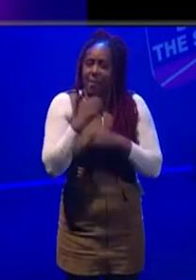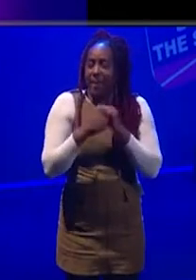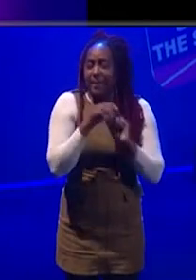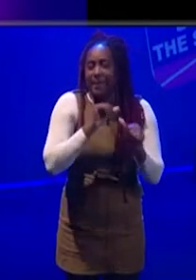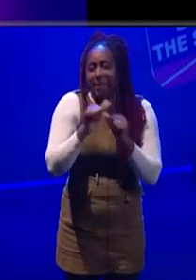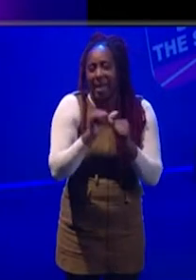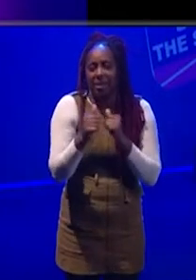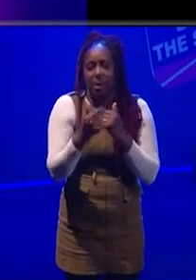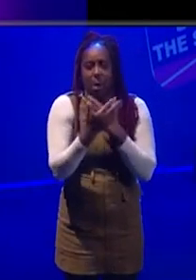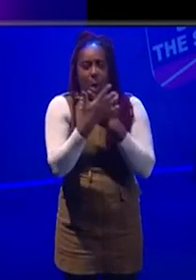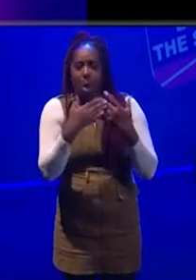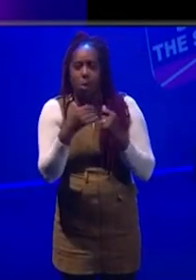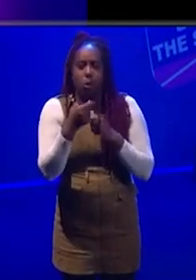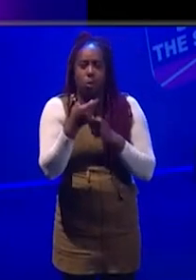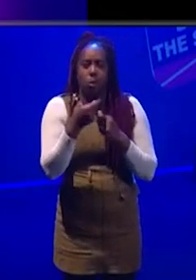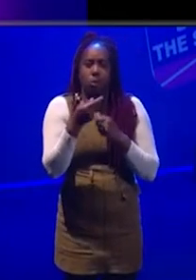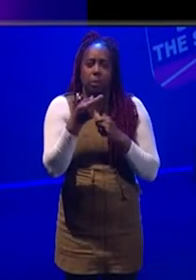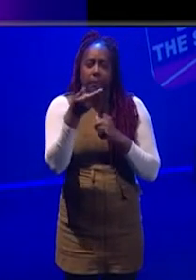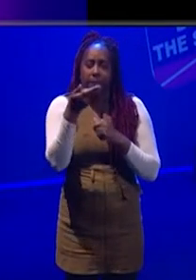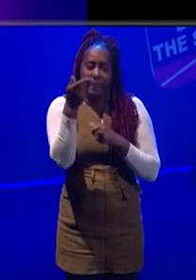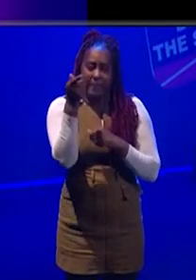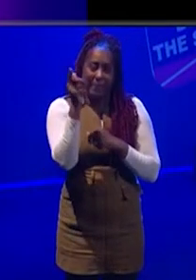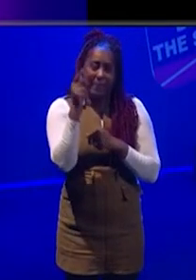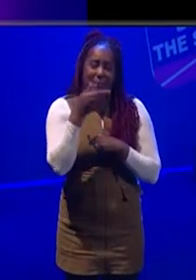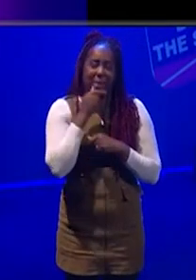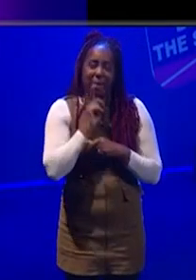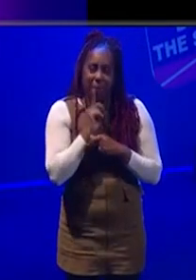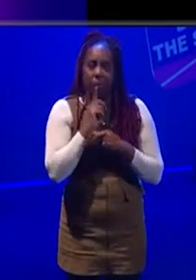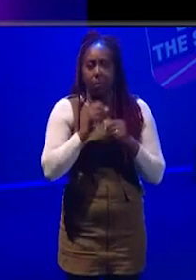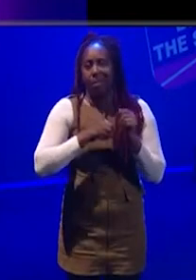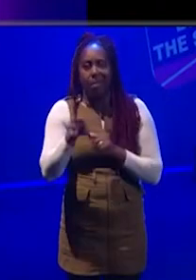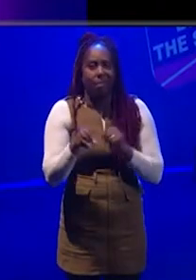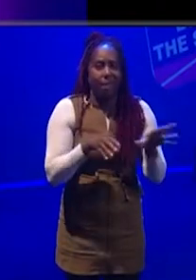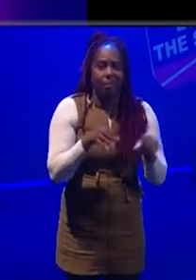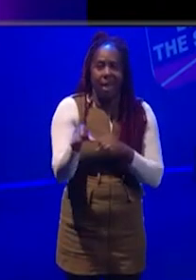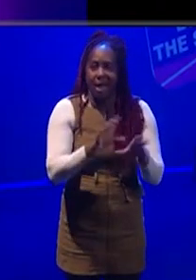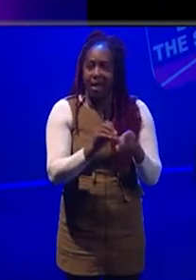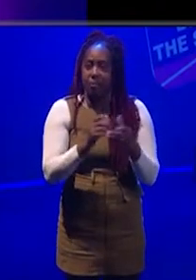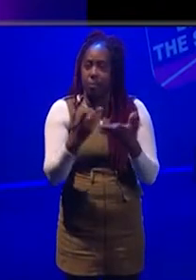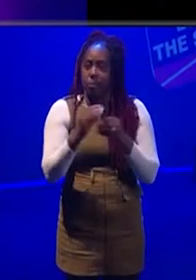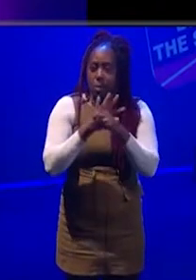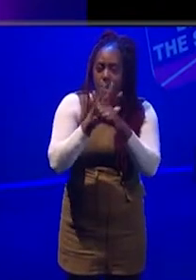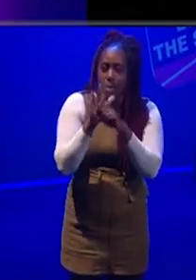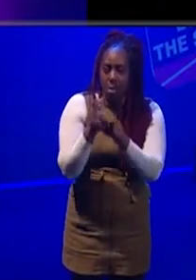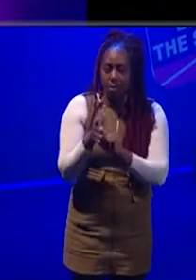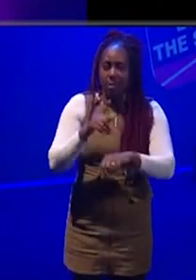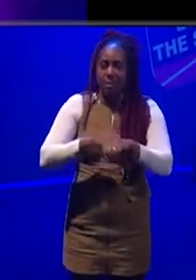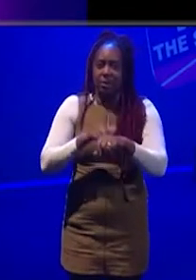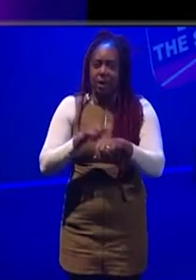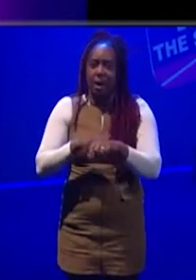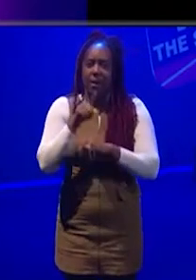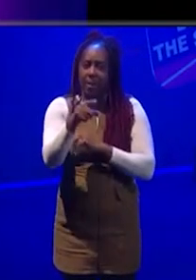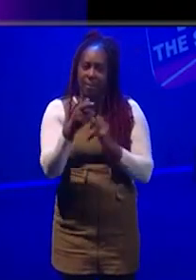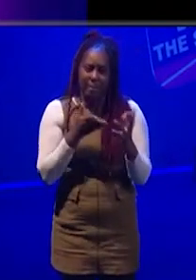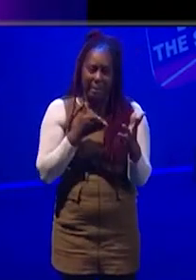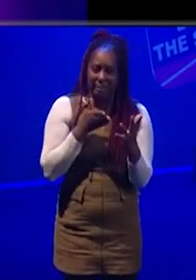know there are a lot of people who have left the industry. They've realised that during the pandemic that maybe the